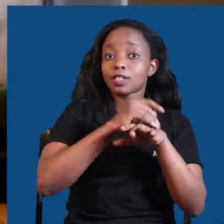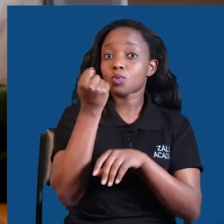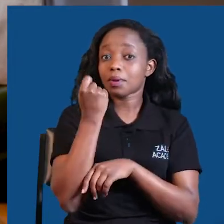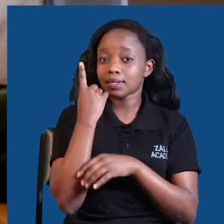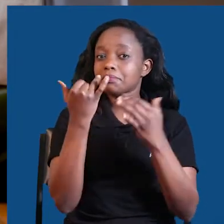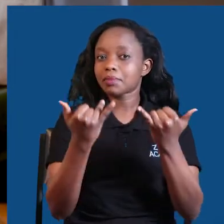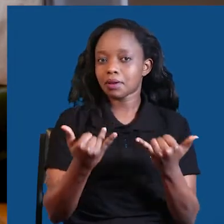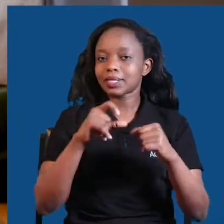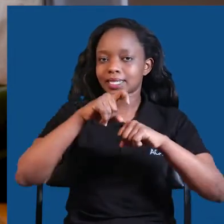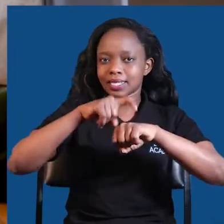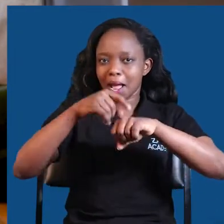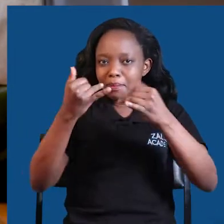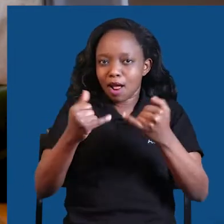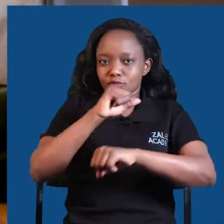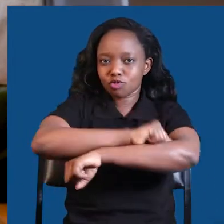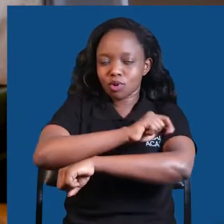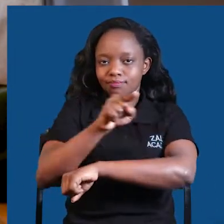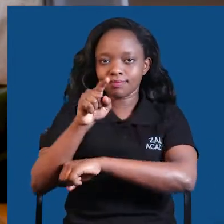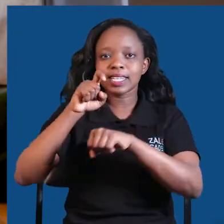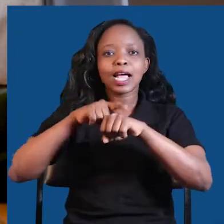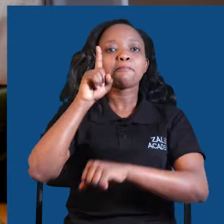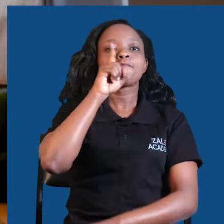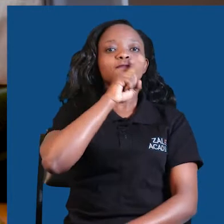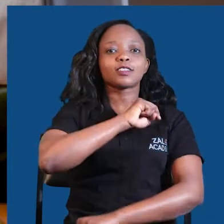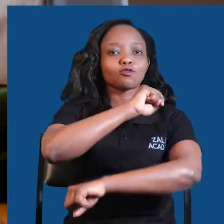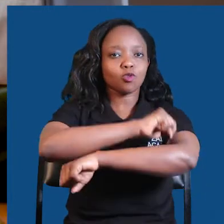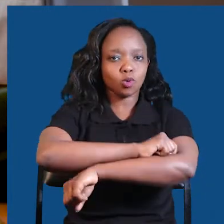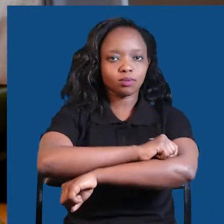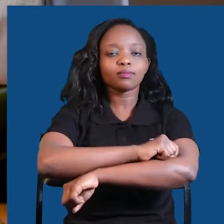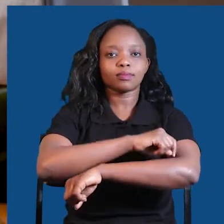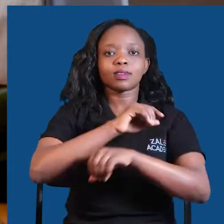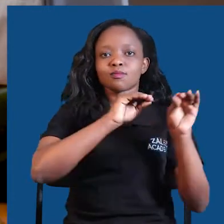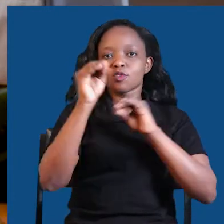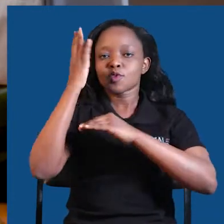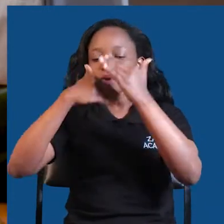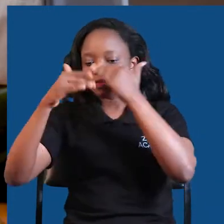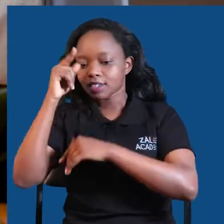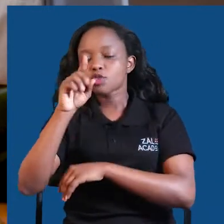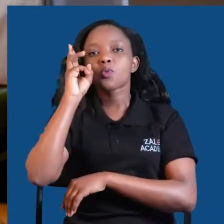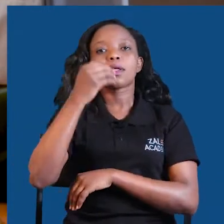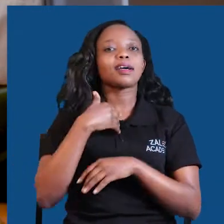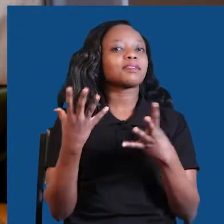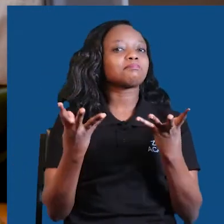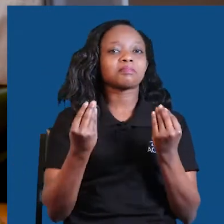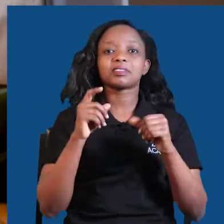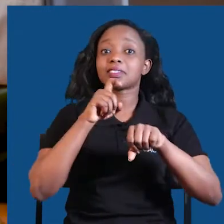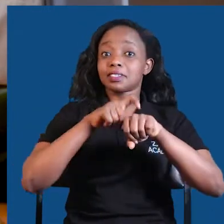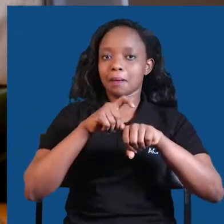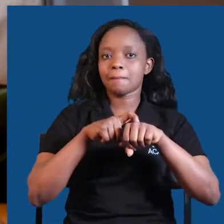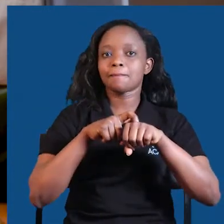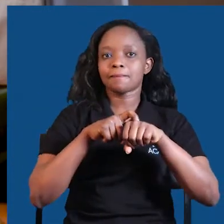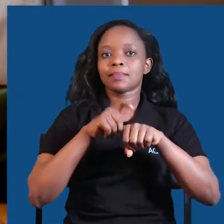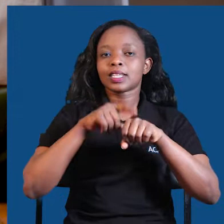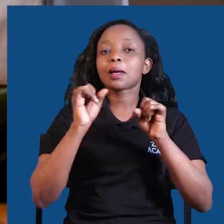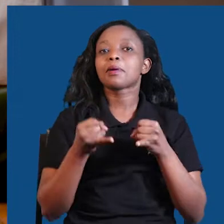If you get to understand it right now while you're in school, once you get out now into campus, you'll have a very easy time